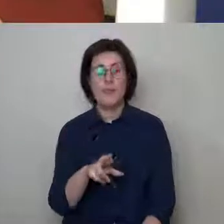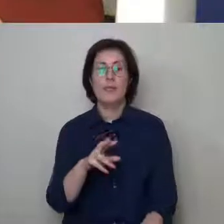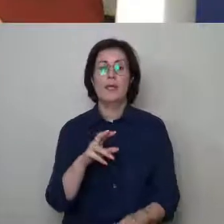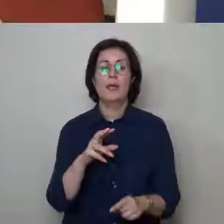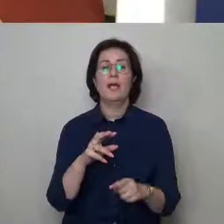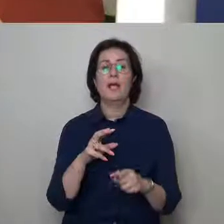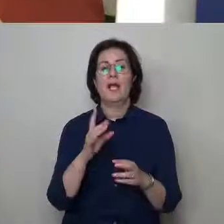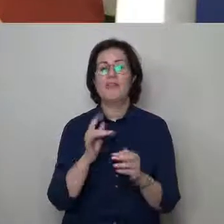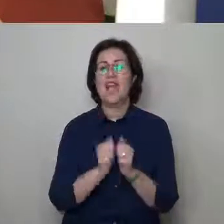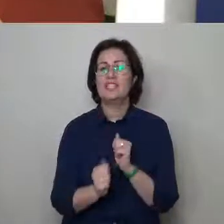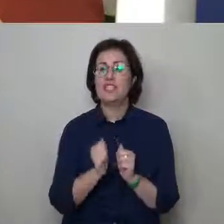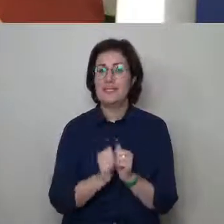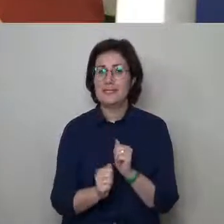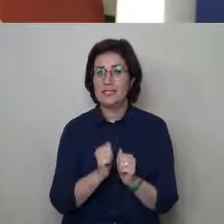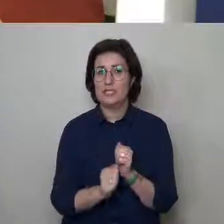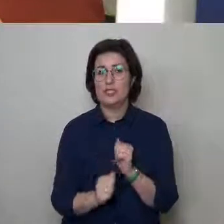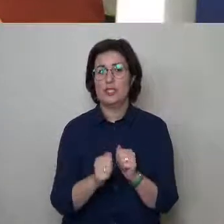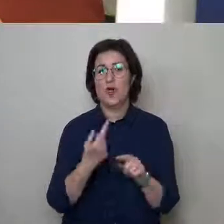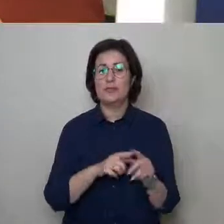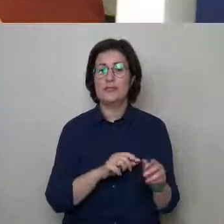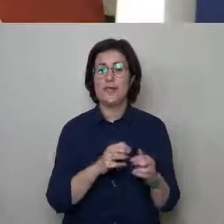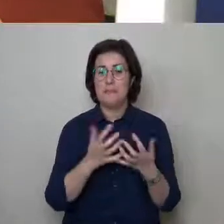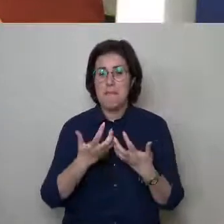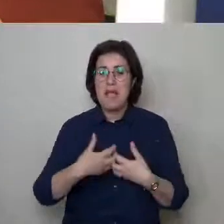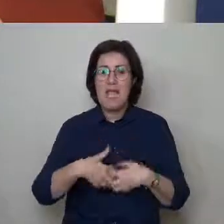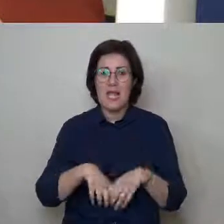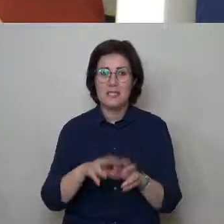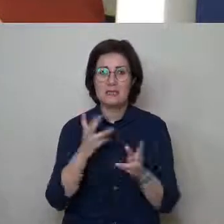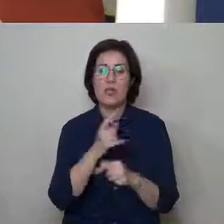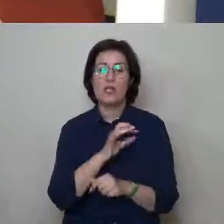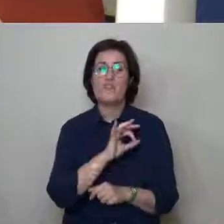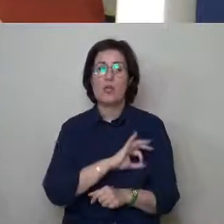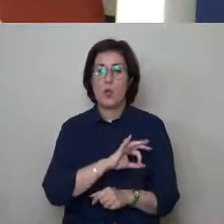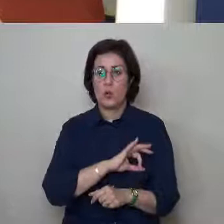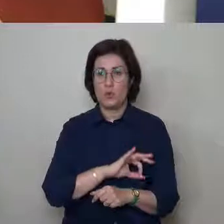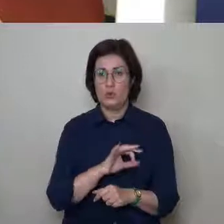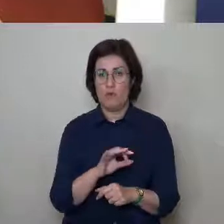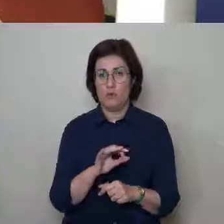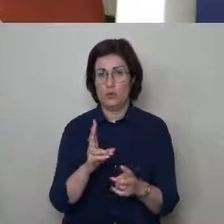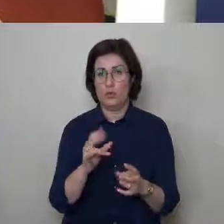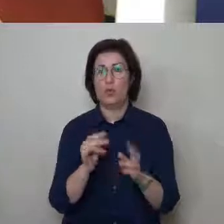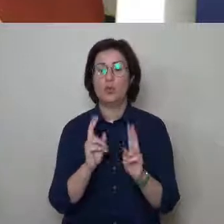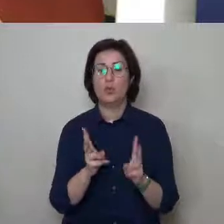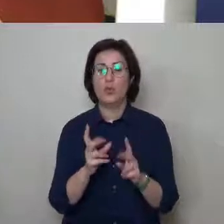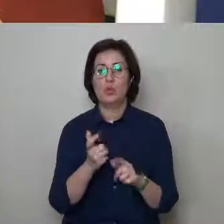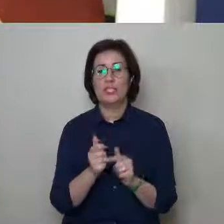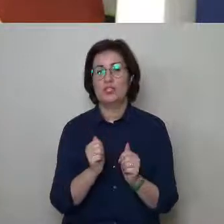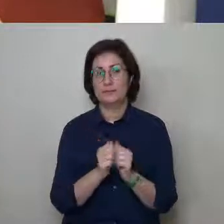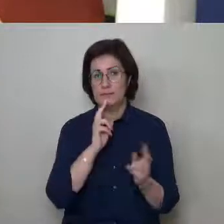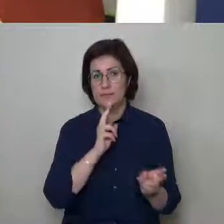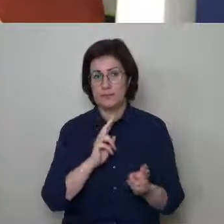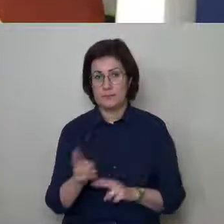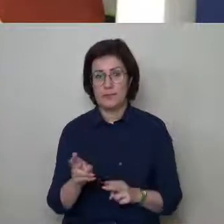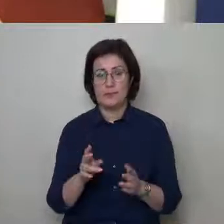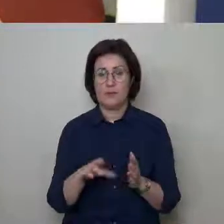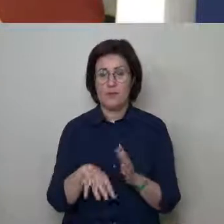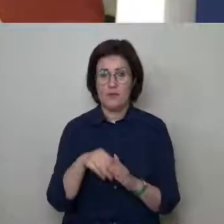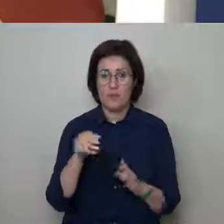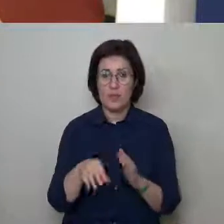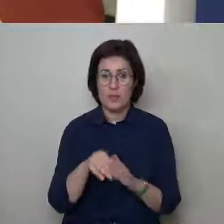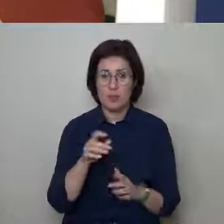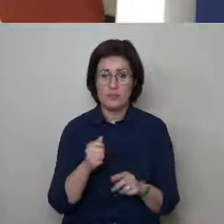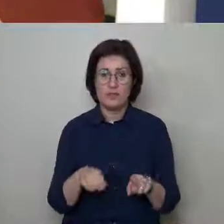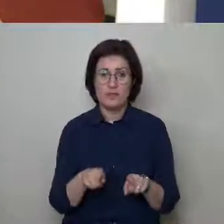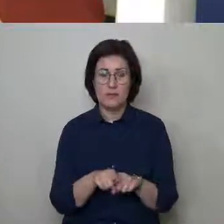a question to both of you. Most often, this mechanism, when is it used? And who mostly